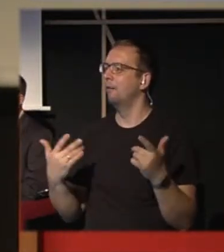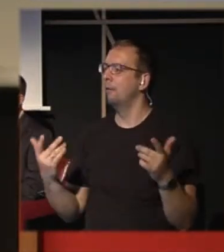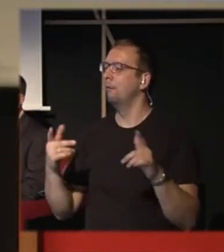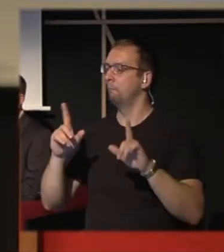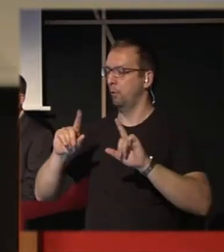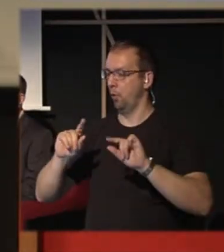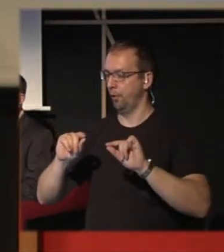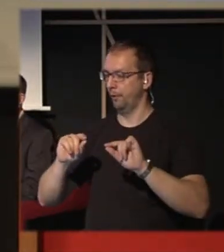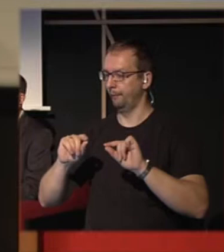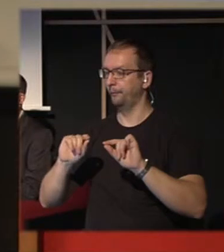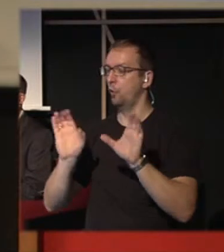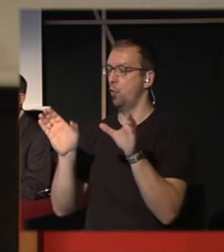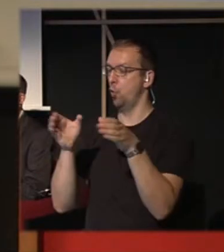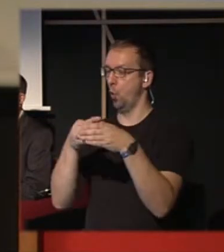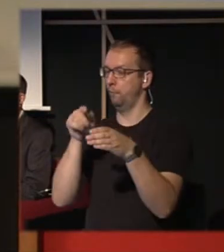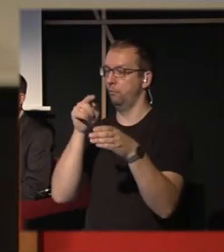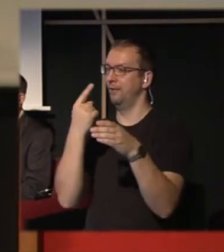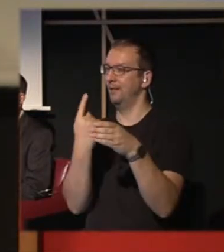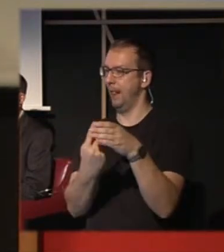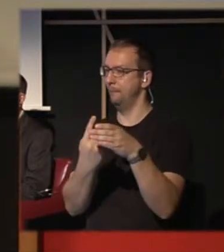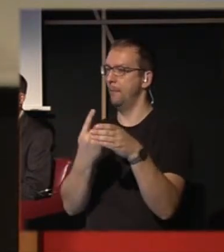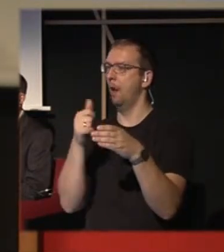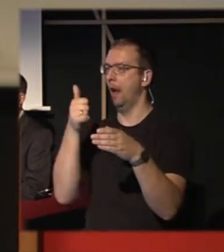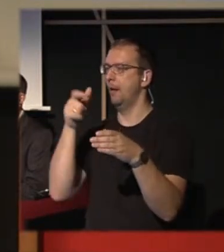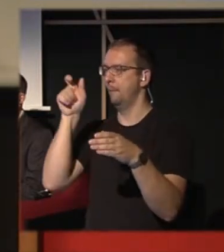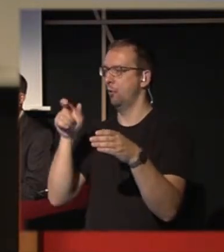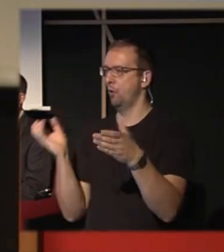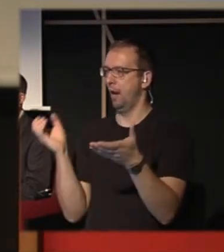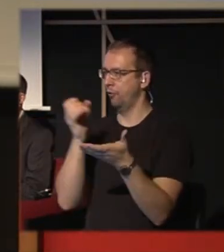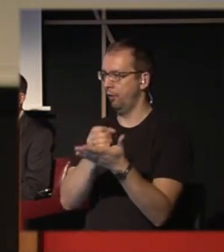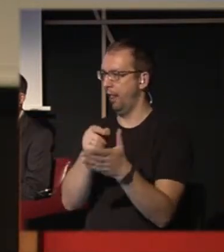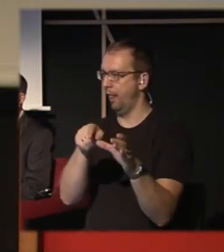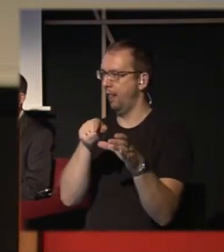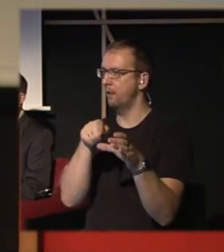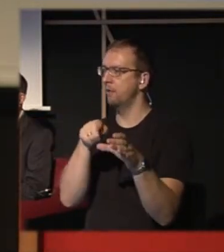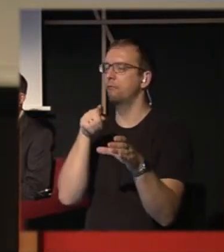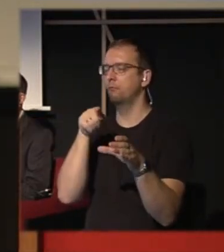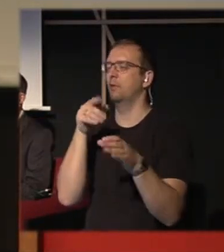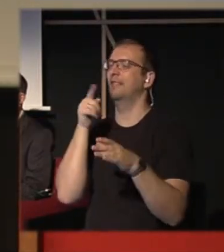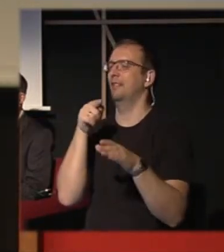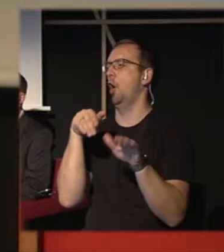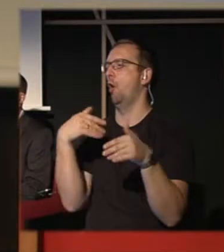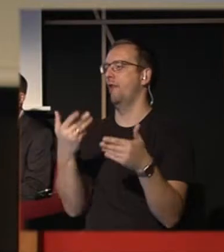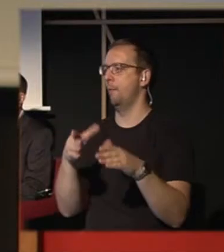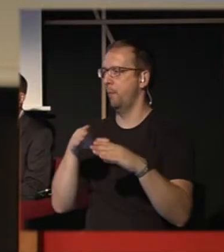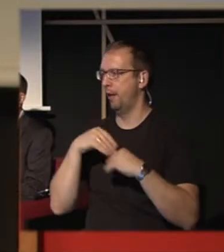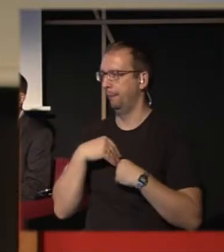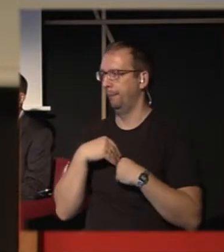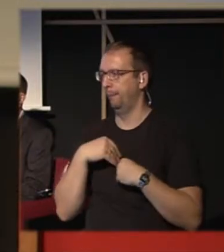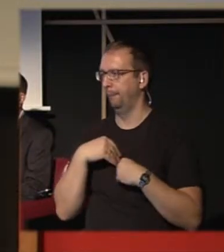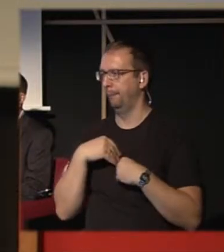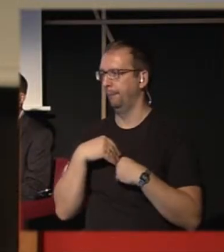DAO in charge of to support the provision of inclusive, accessible facilities and services,